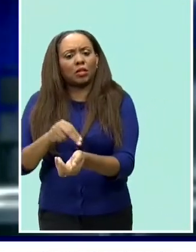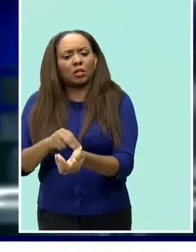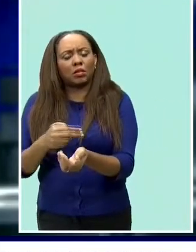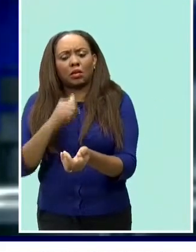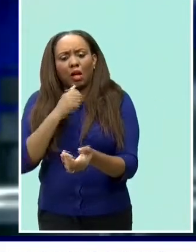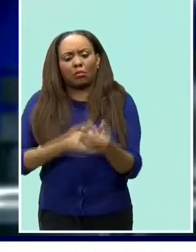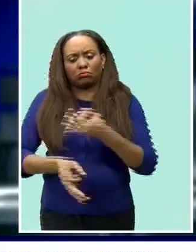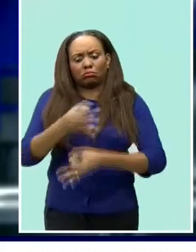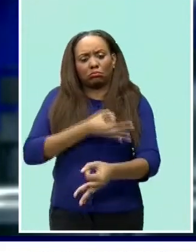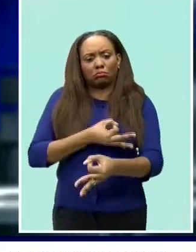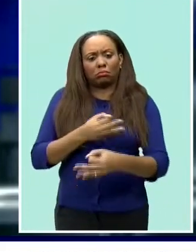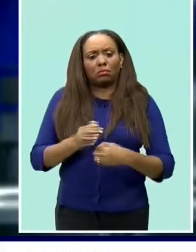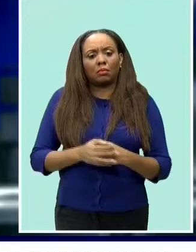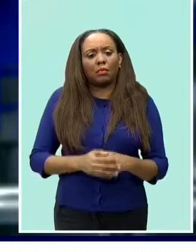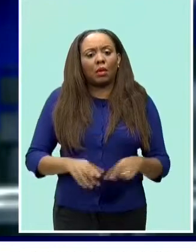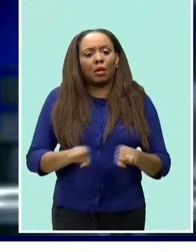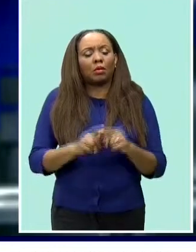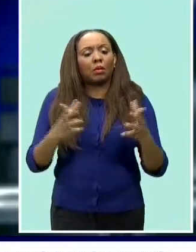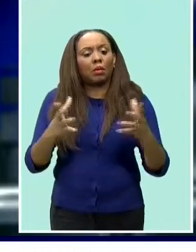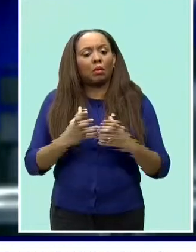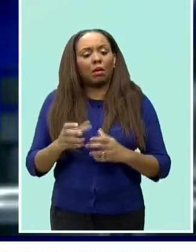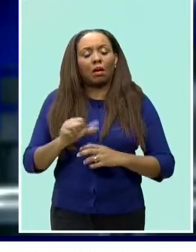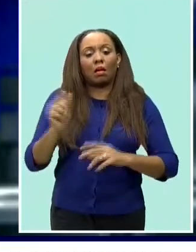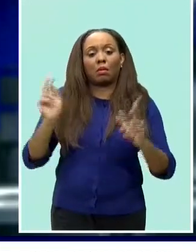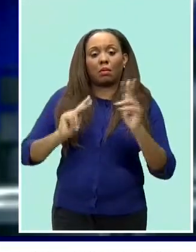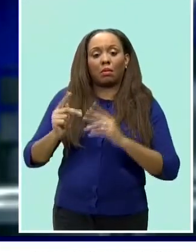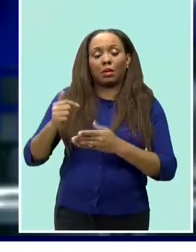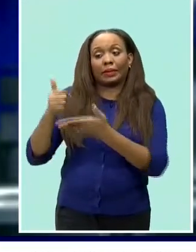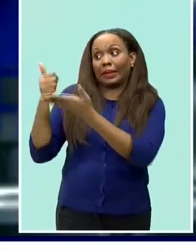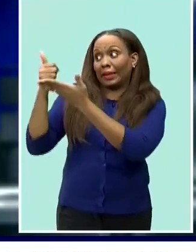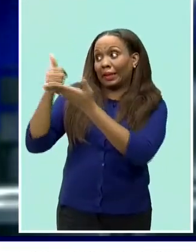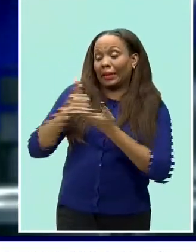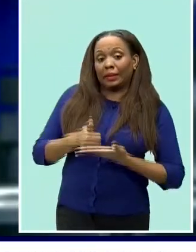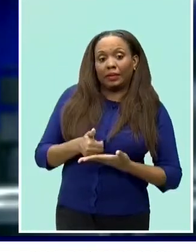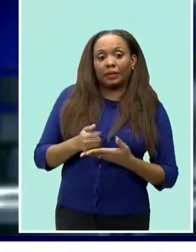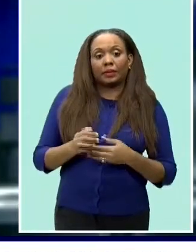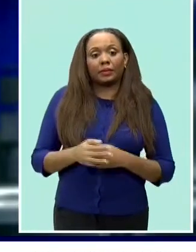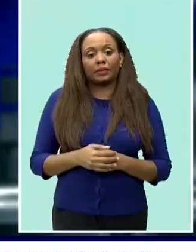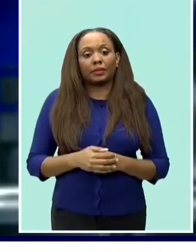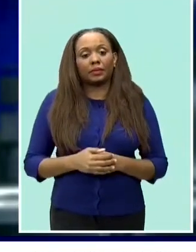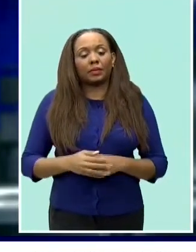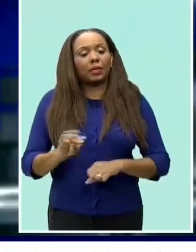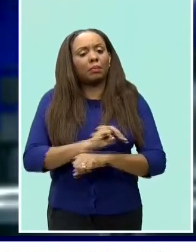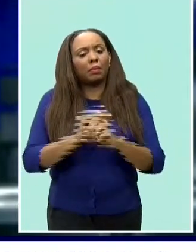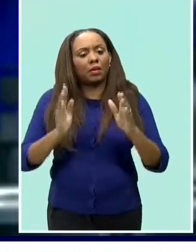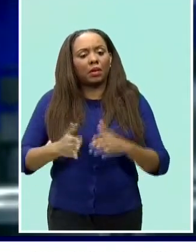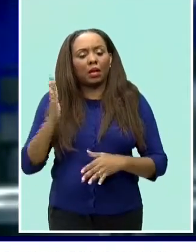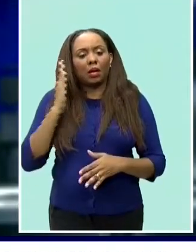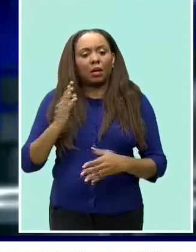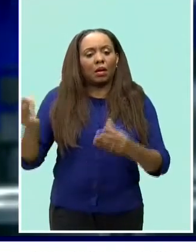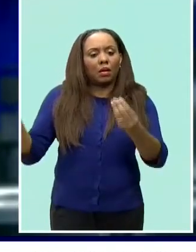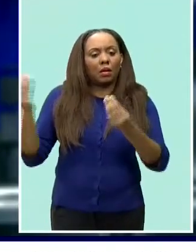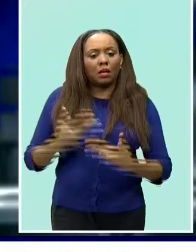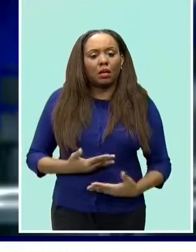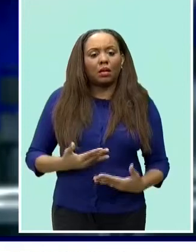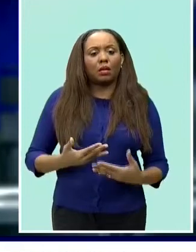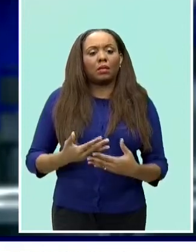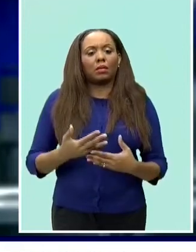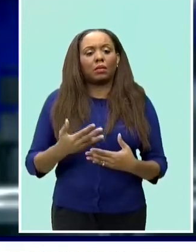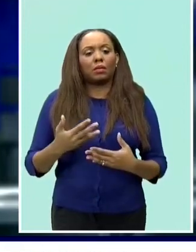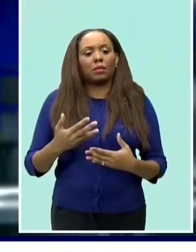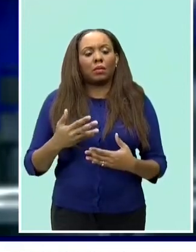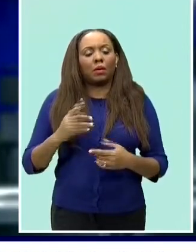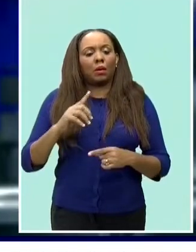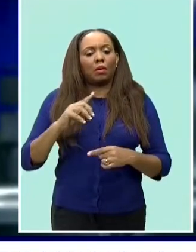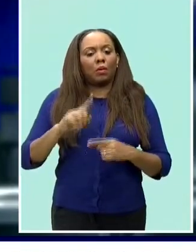still looking to external sources to help alleviate the situation. Well, Shane, the minister plans to give an update on the 24-hour system after a